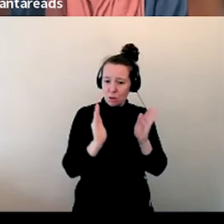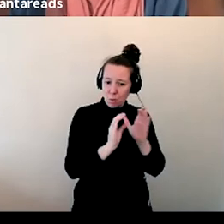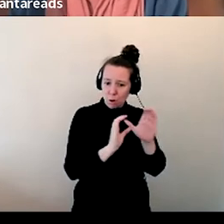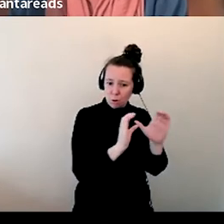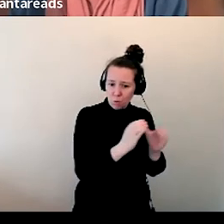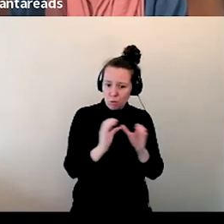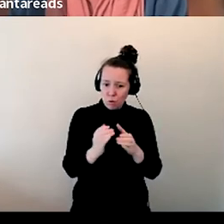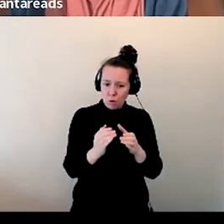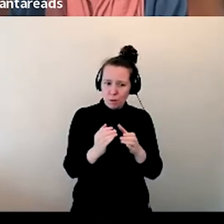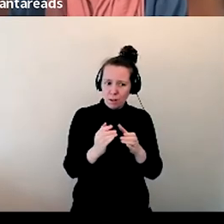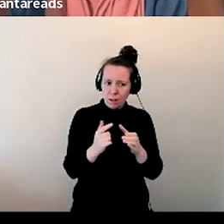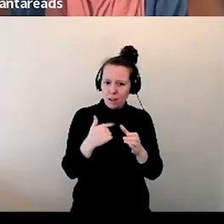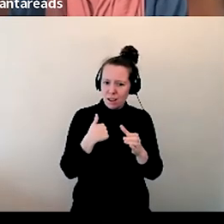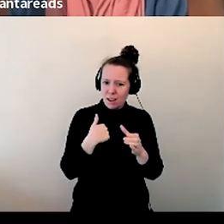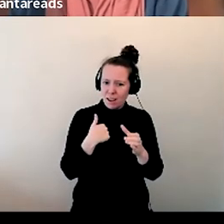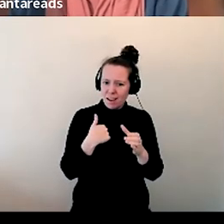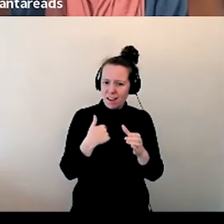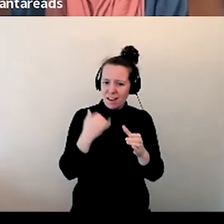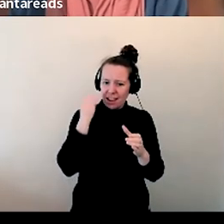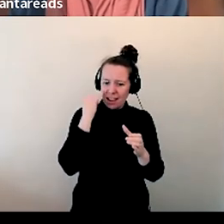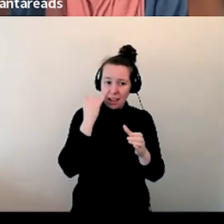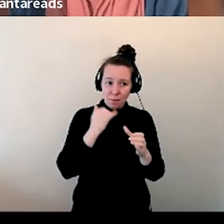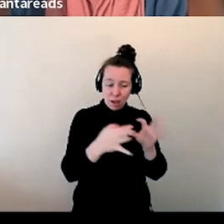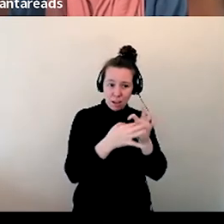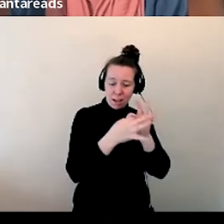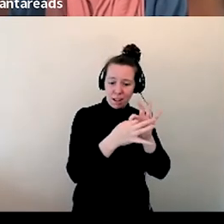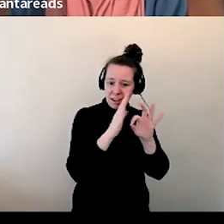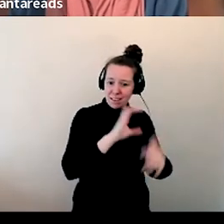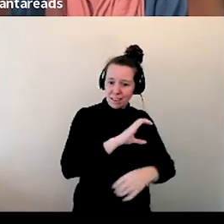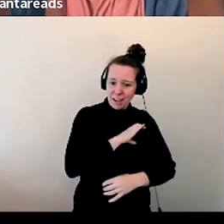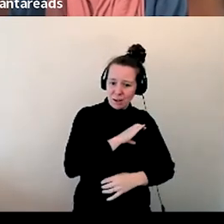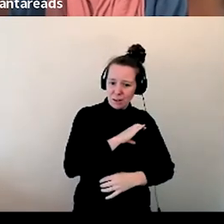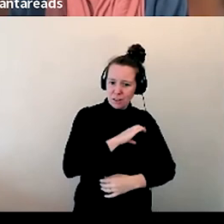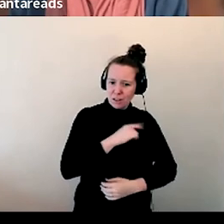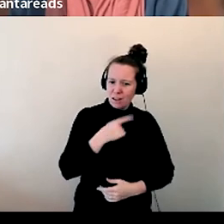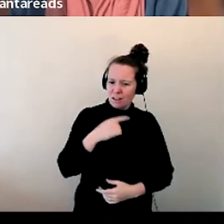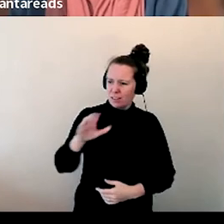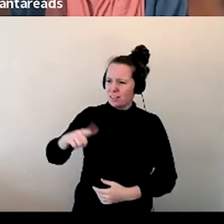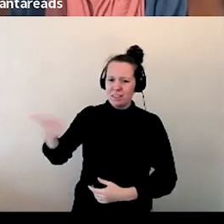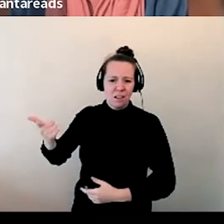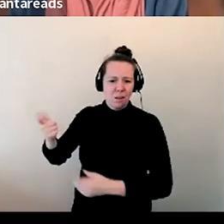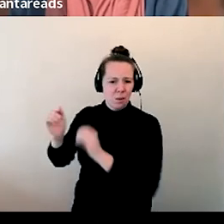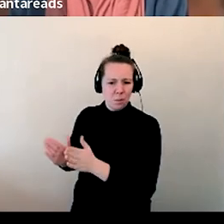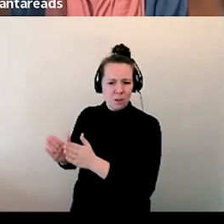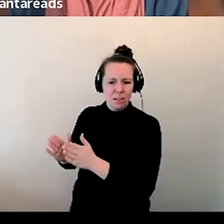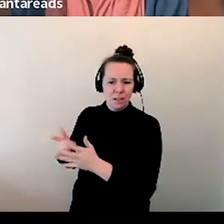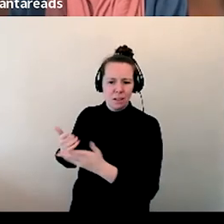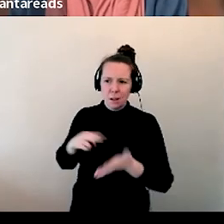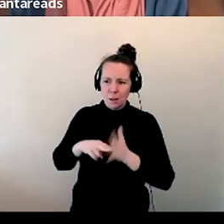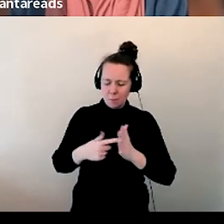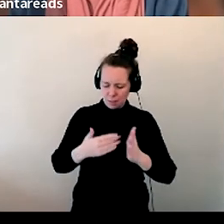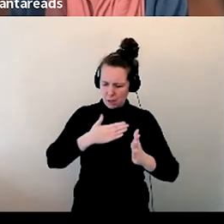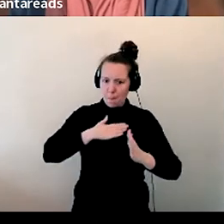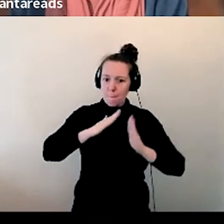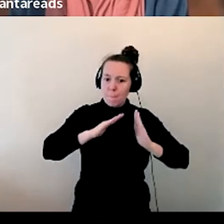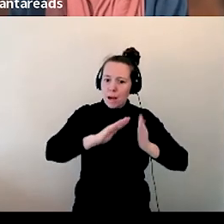don't get that book. It feels like a slap in the face when someone who is not in that community has the power to